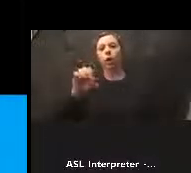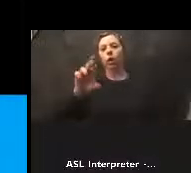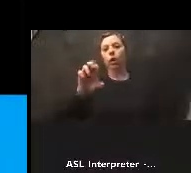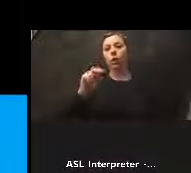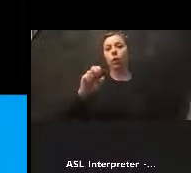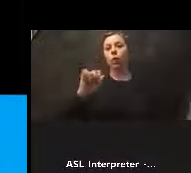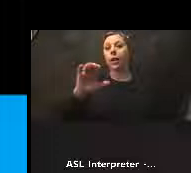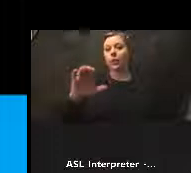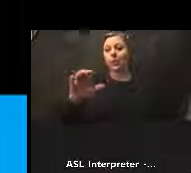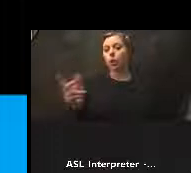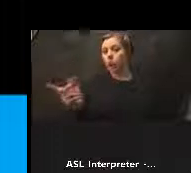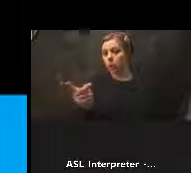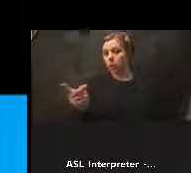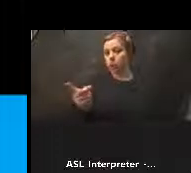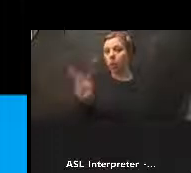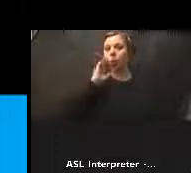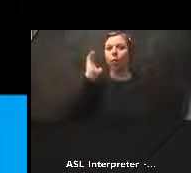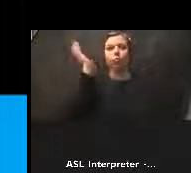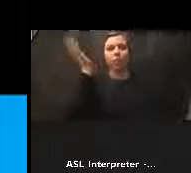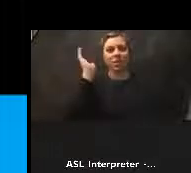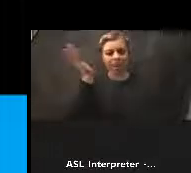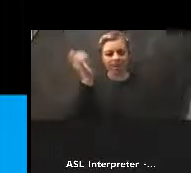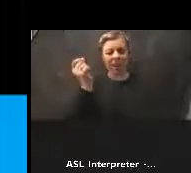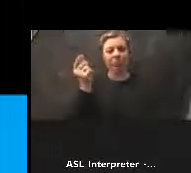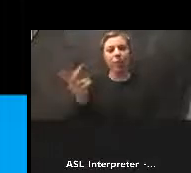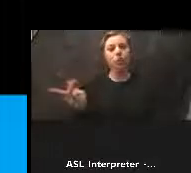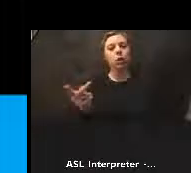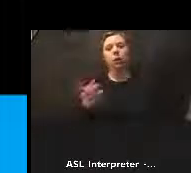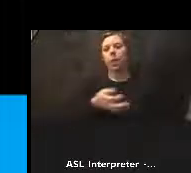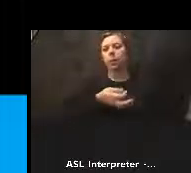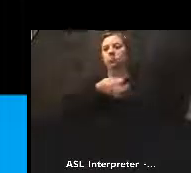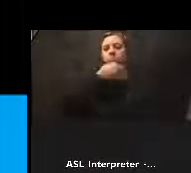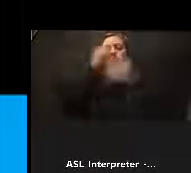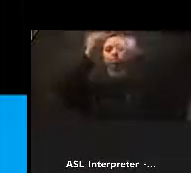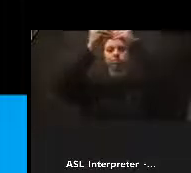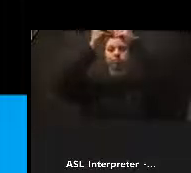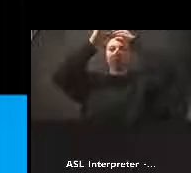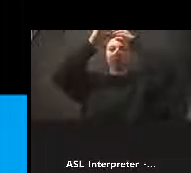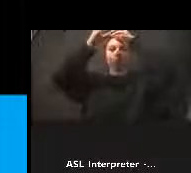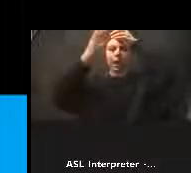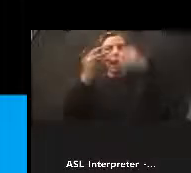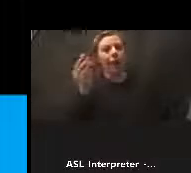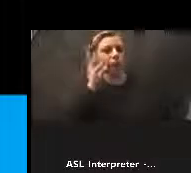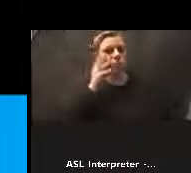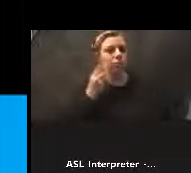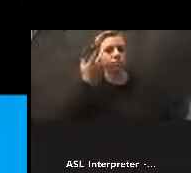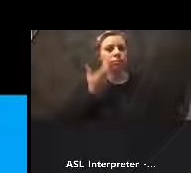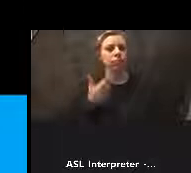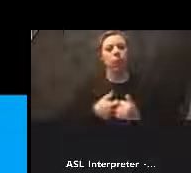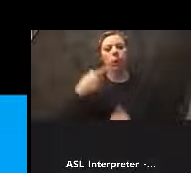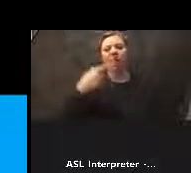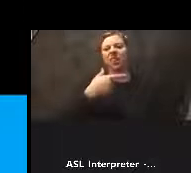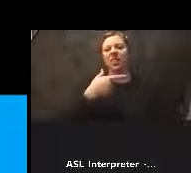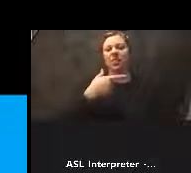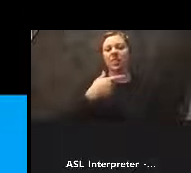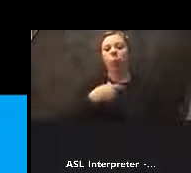today. These two are experts, both in the knowledge and have a lot of experience in this. So I'm excited to hear